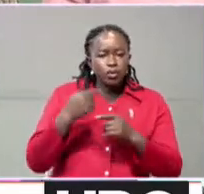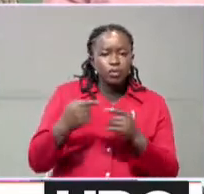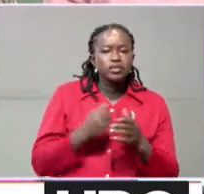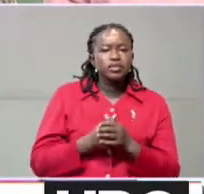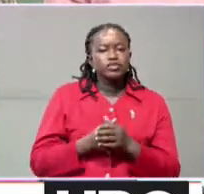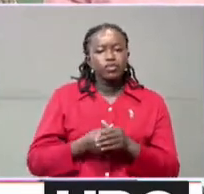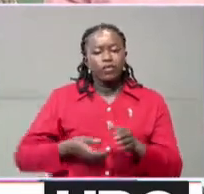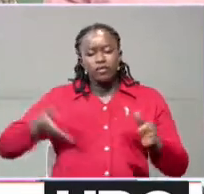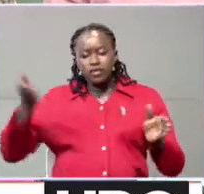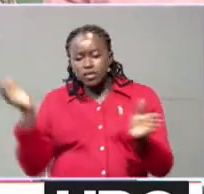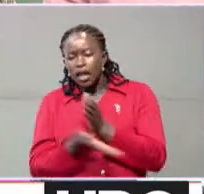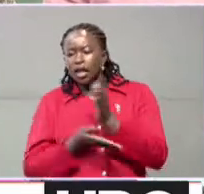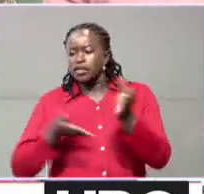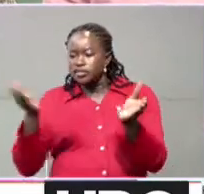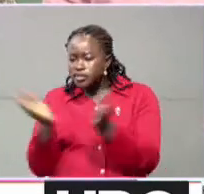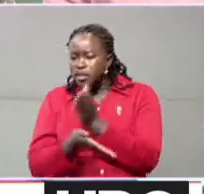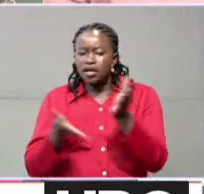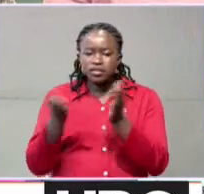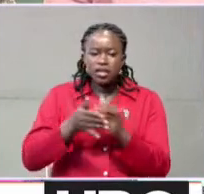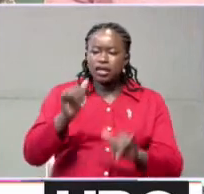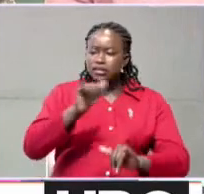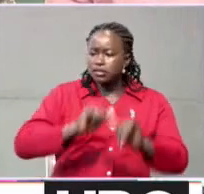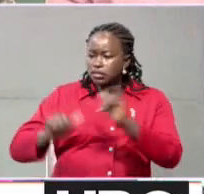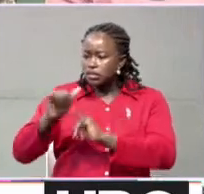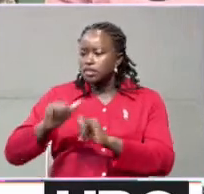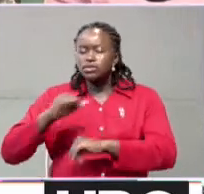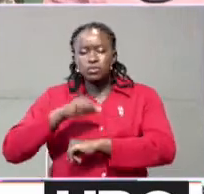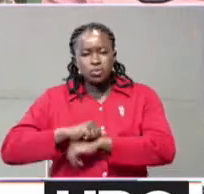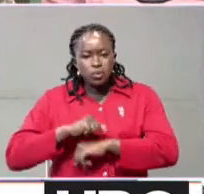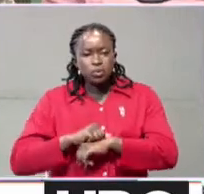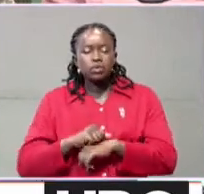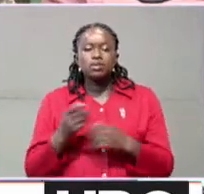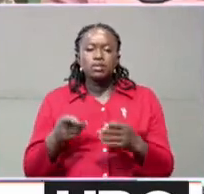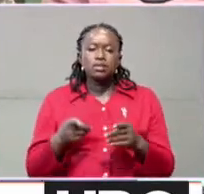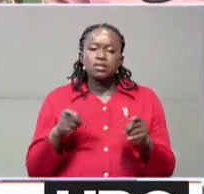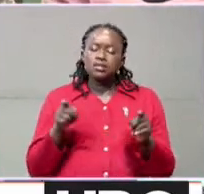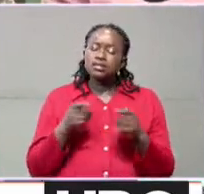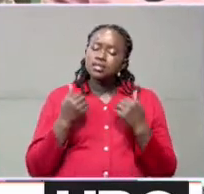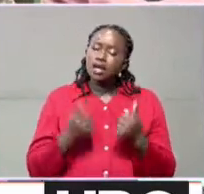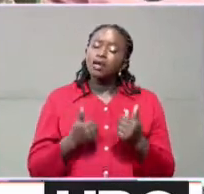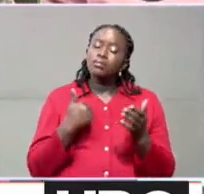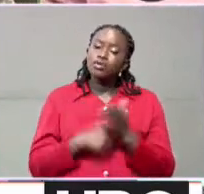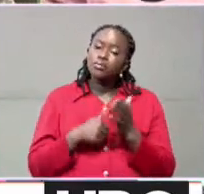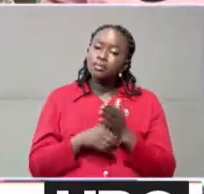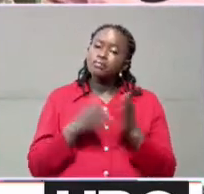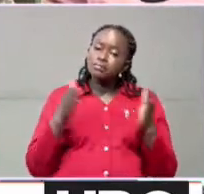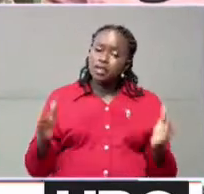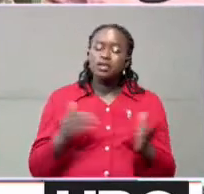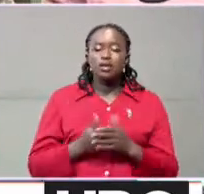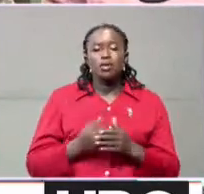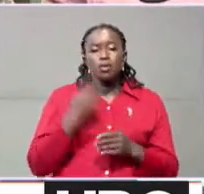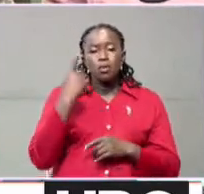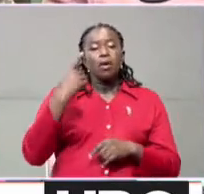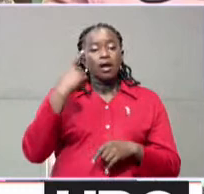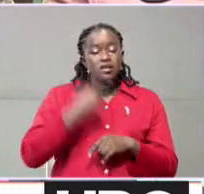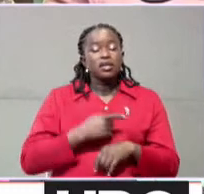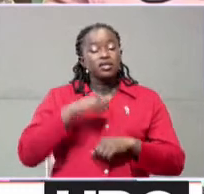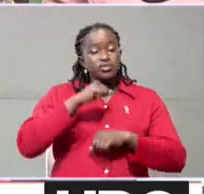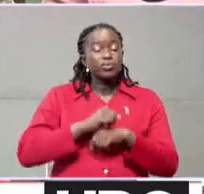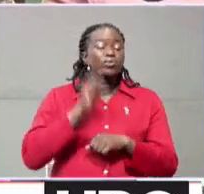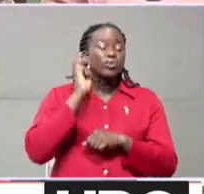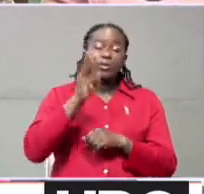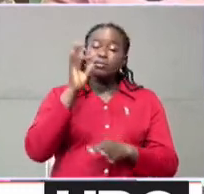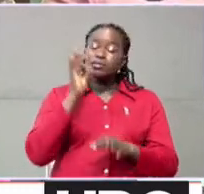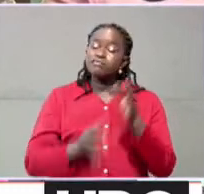clearing in the school and it's a big problem one day the school will be banned down and